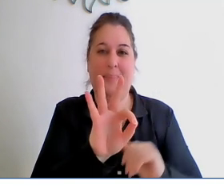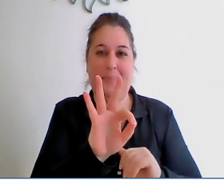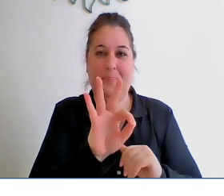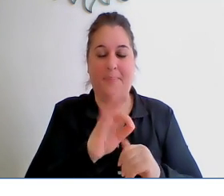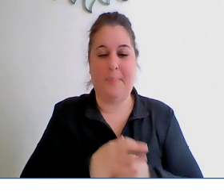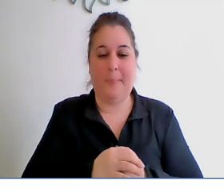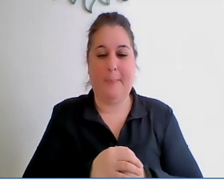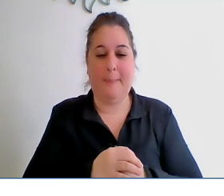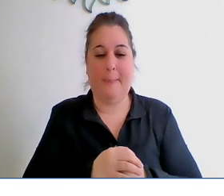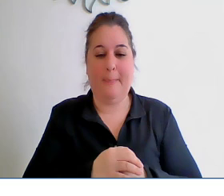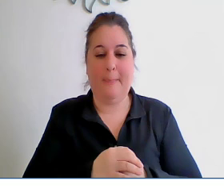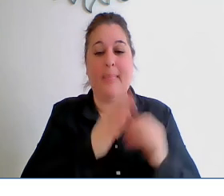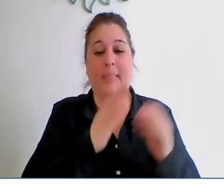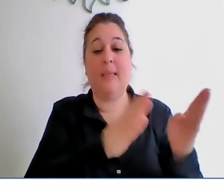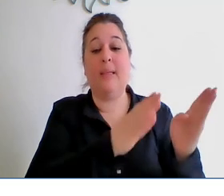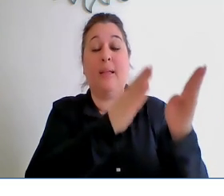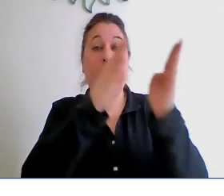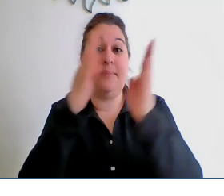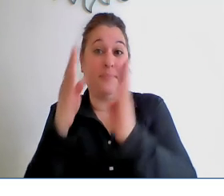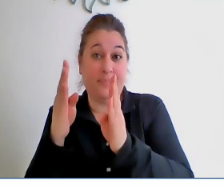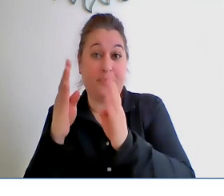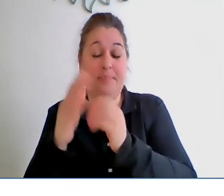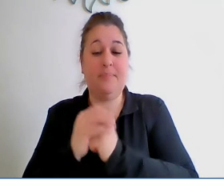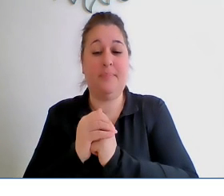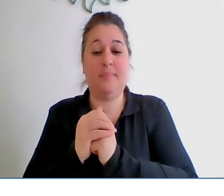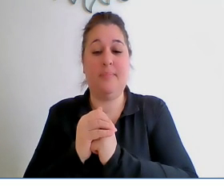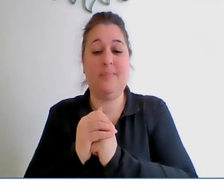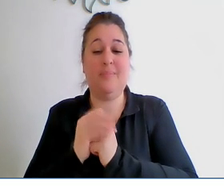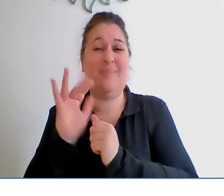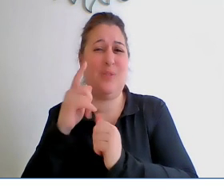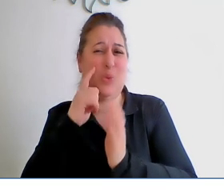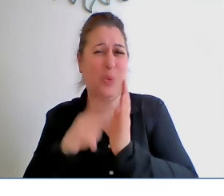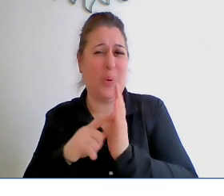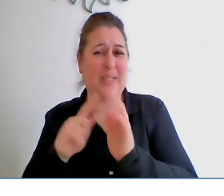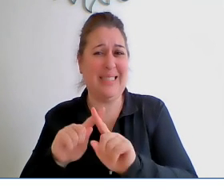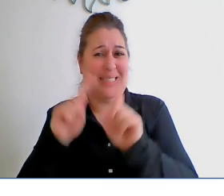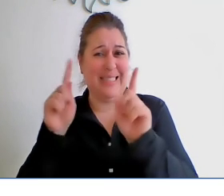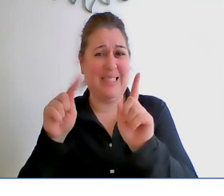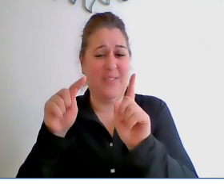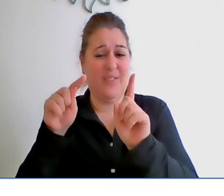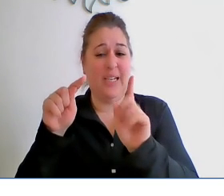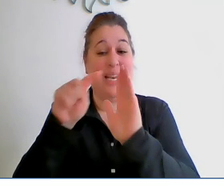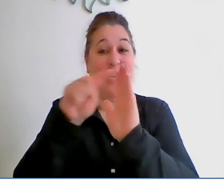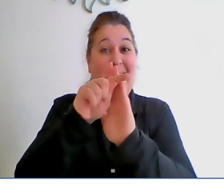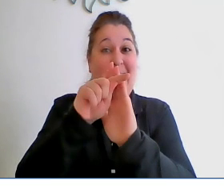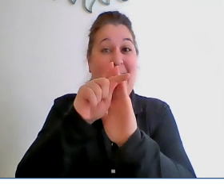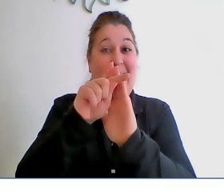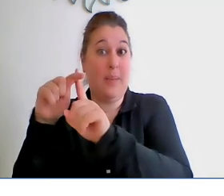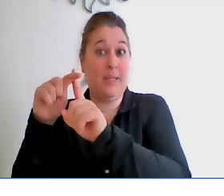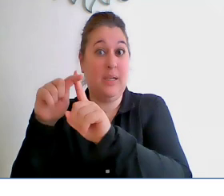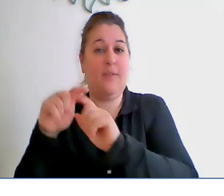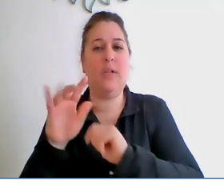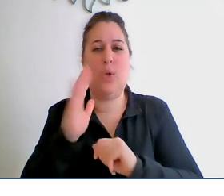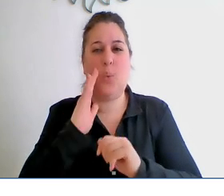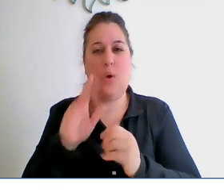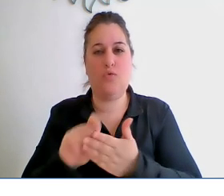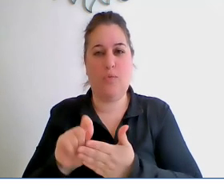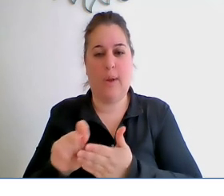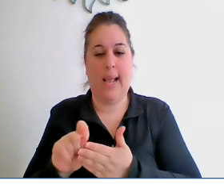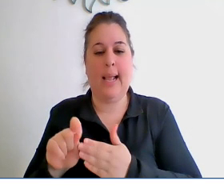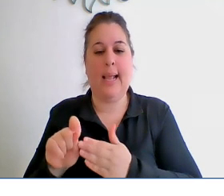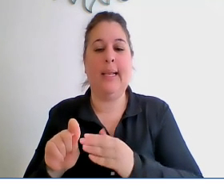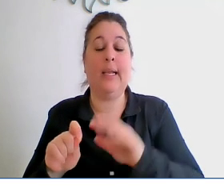4 plus 5 is 9. Now for this one, they're different signs. So I'm going to put a negative. So 4 minus